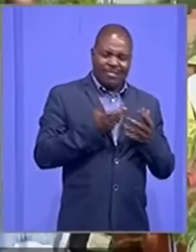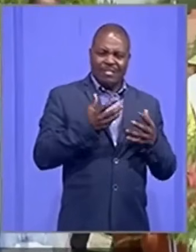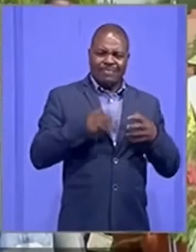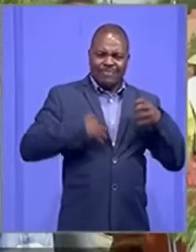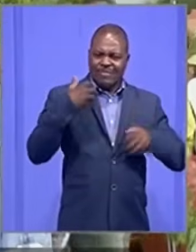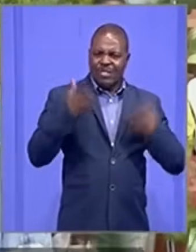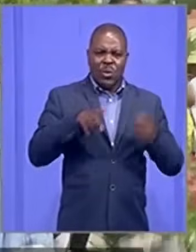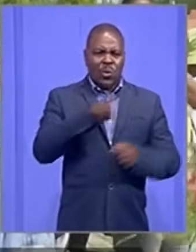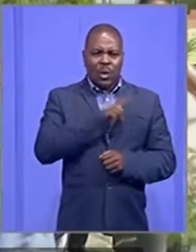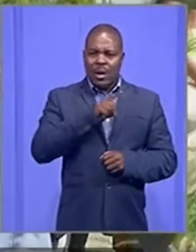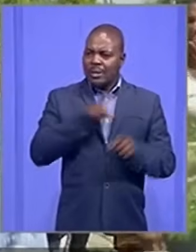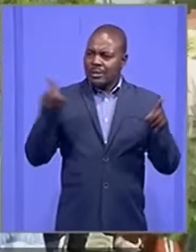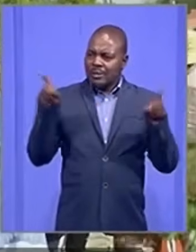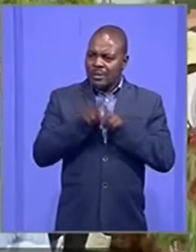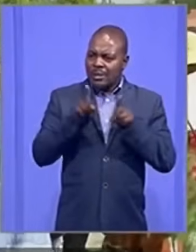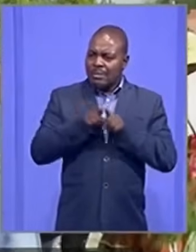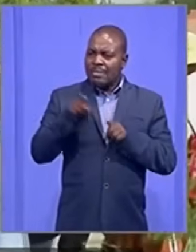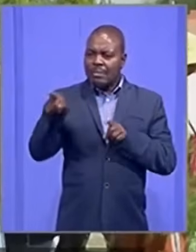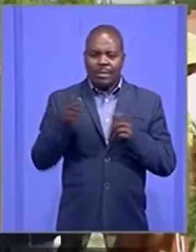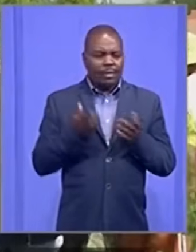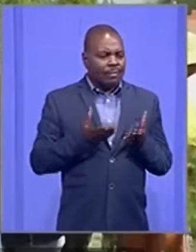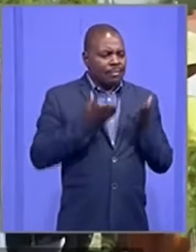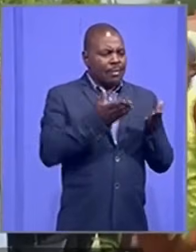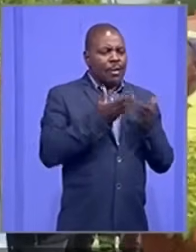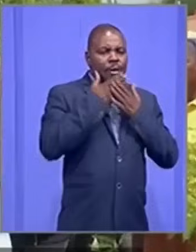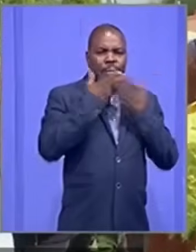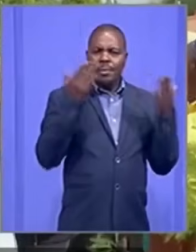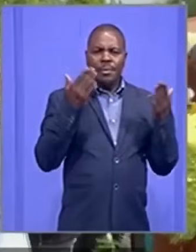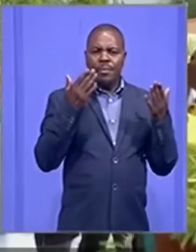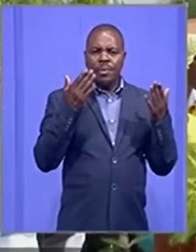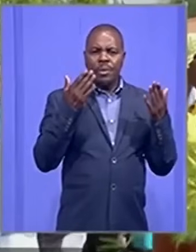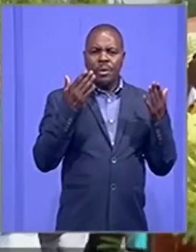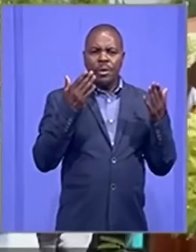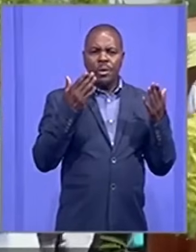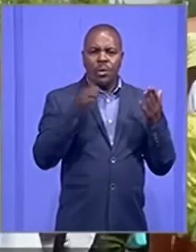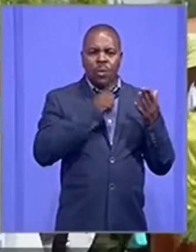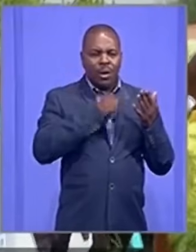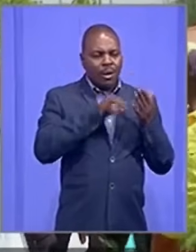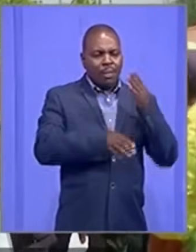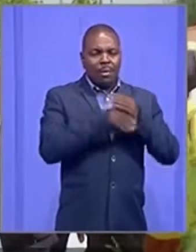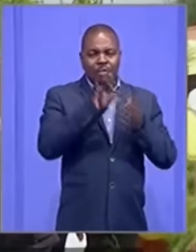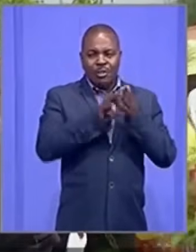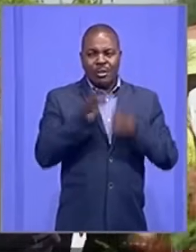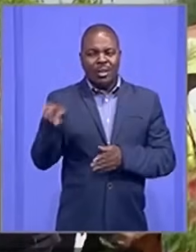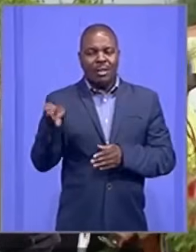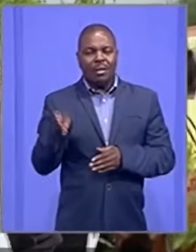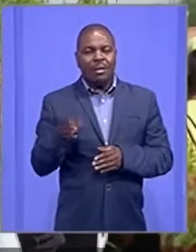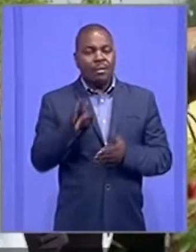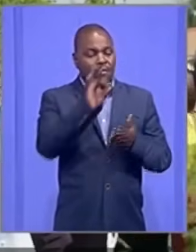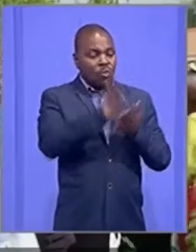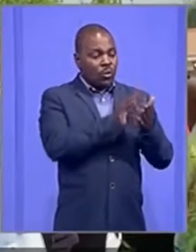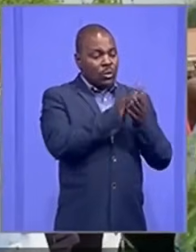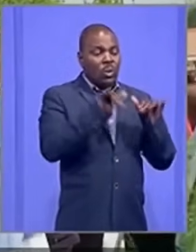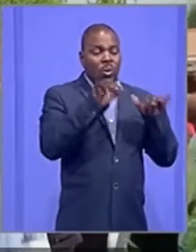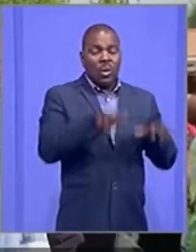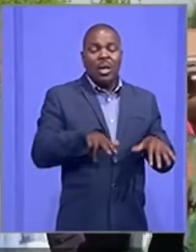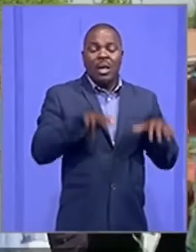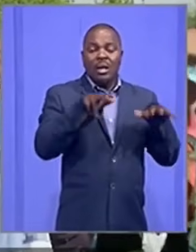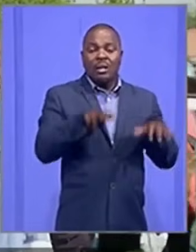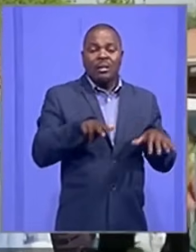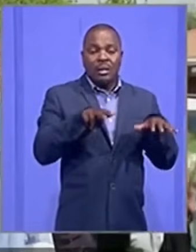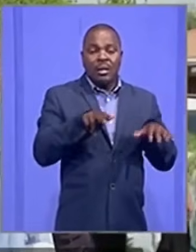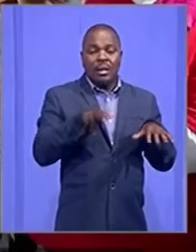why can they deliver services immediately where there's a by-election, but people waiting for 18 years